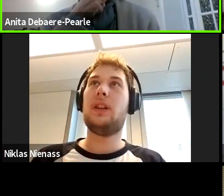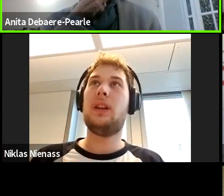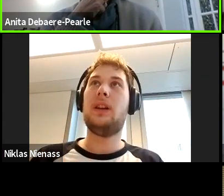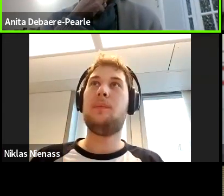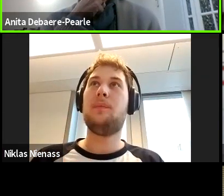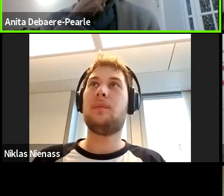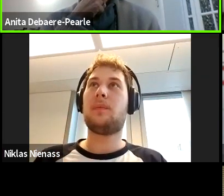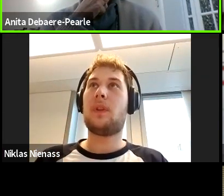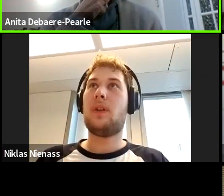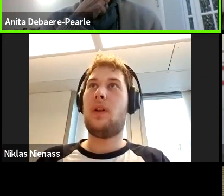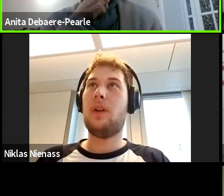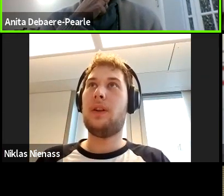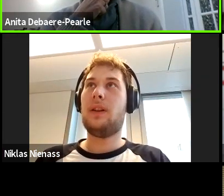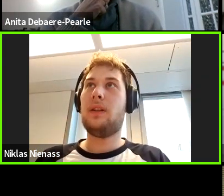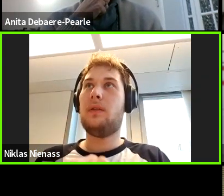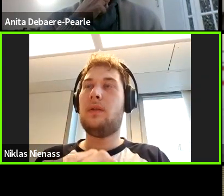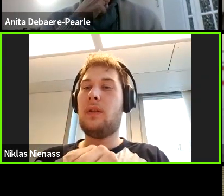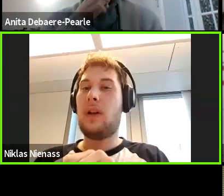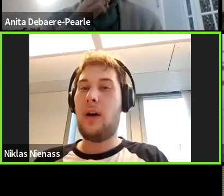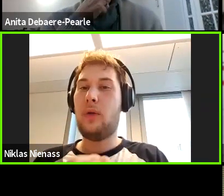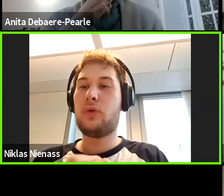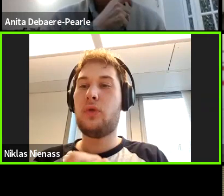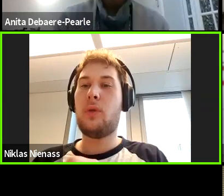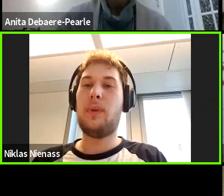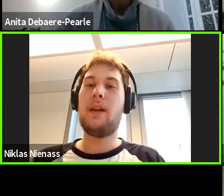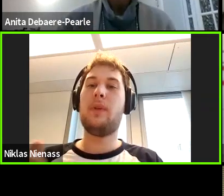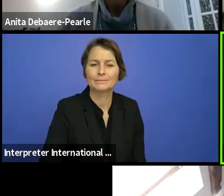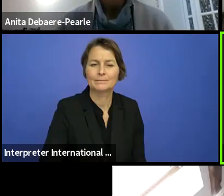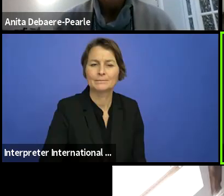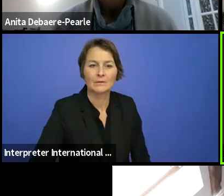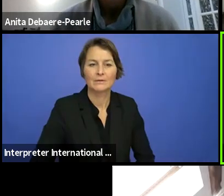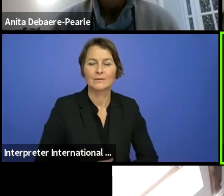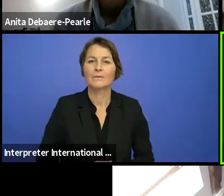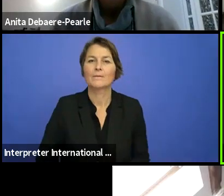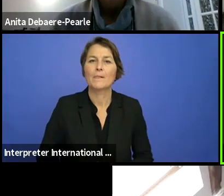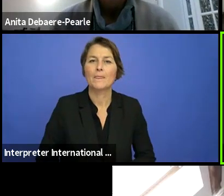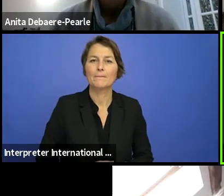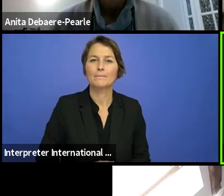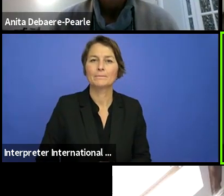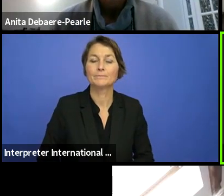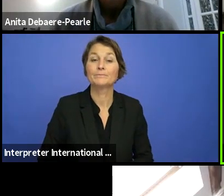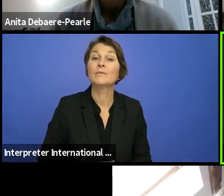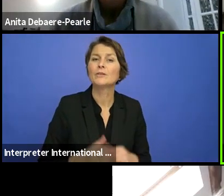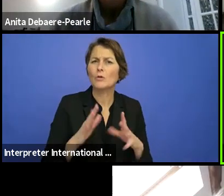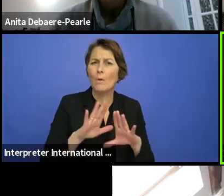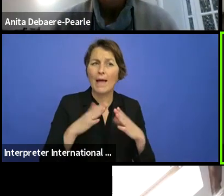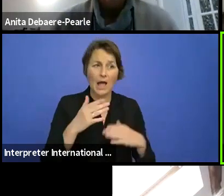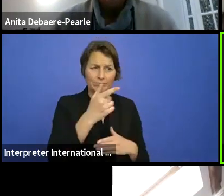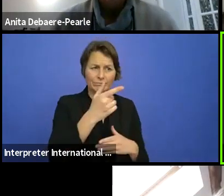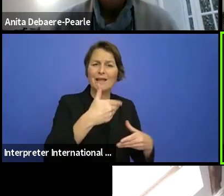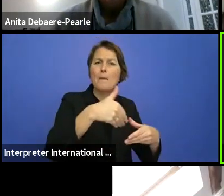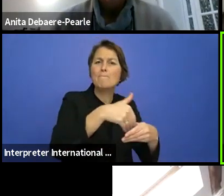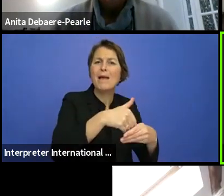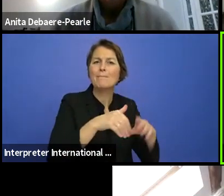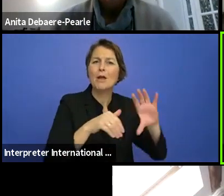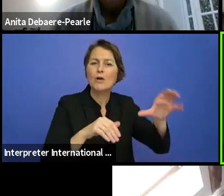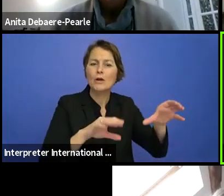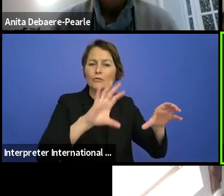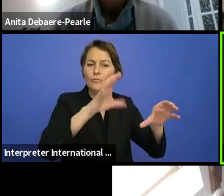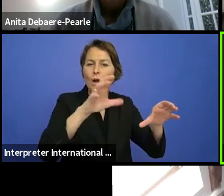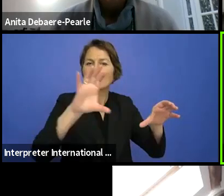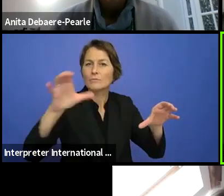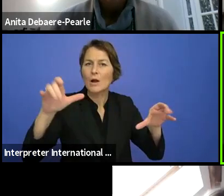question on how to comply with member states that are not well working on